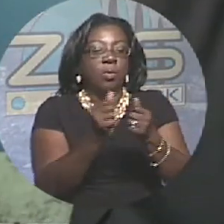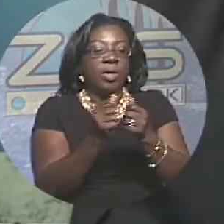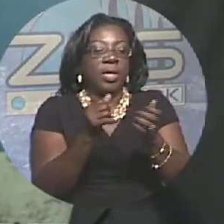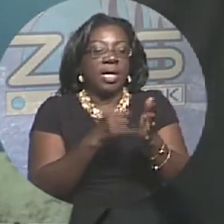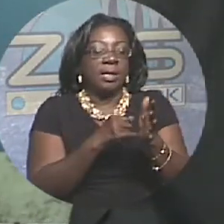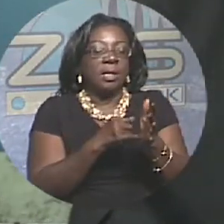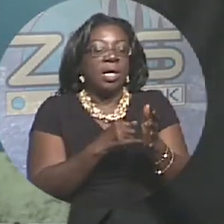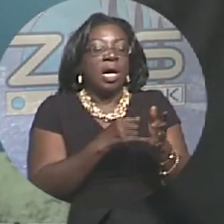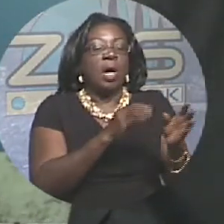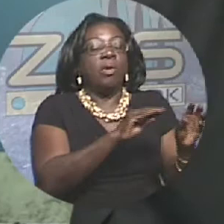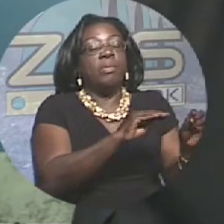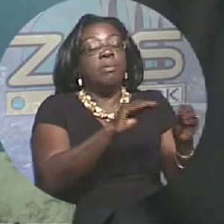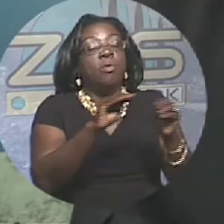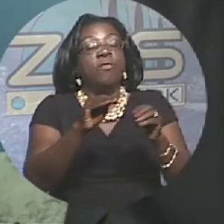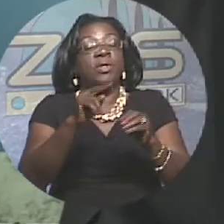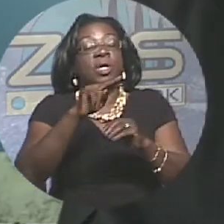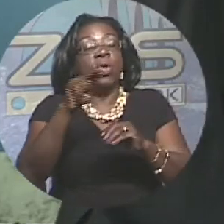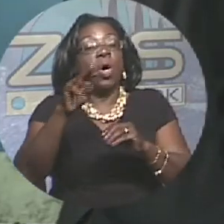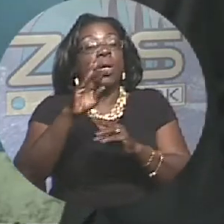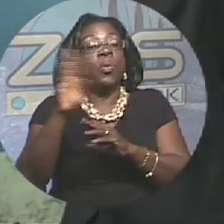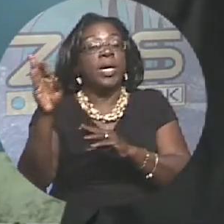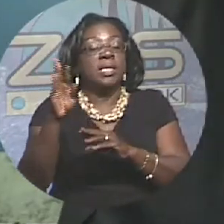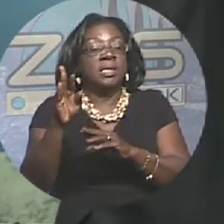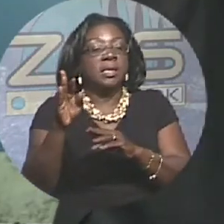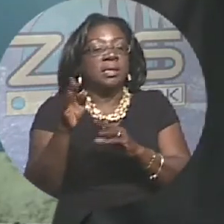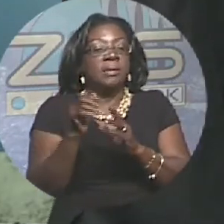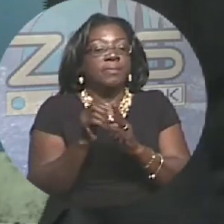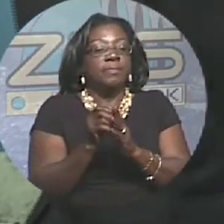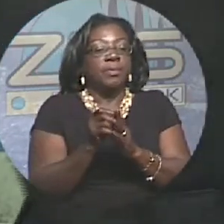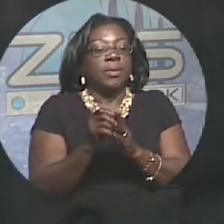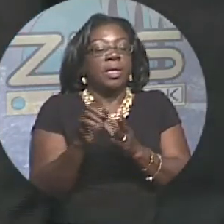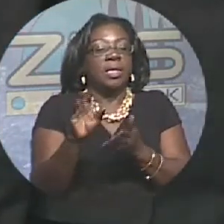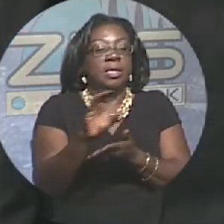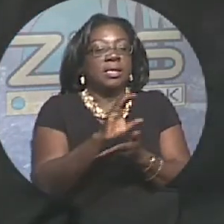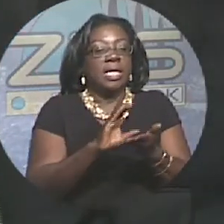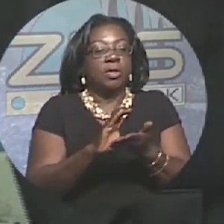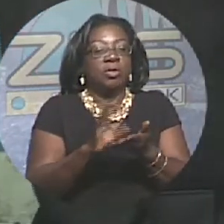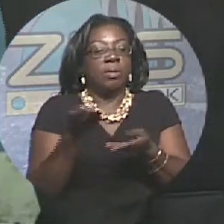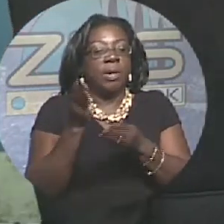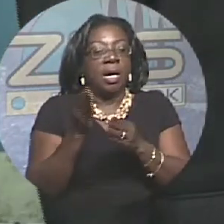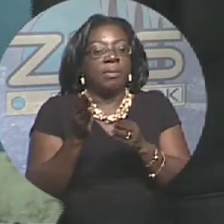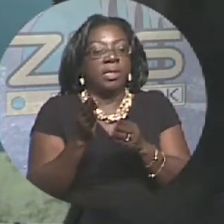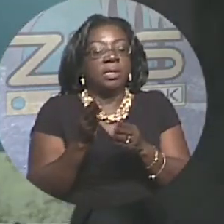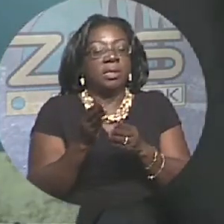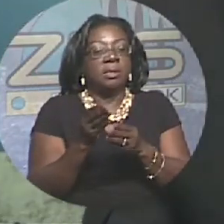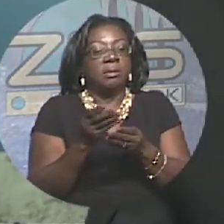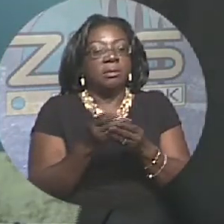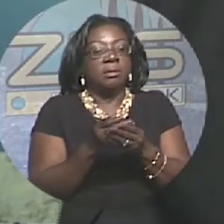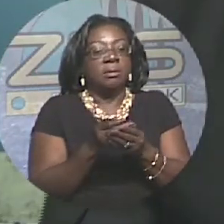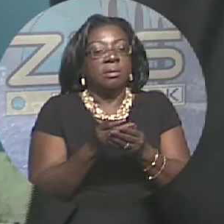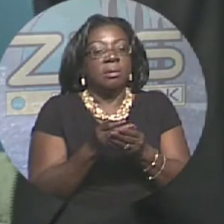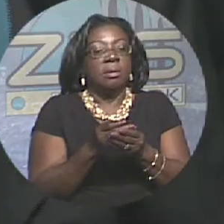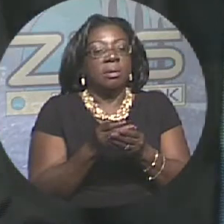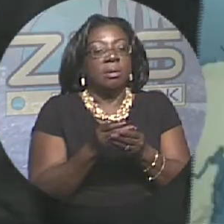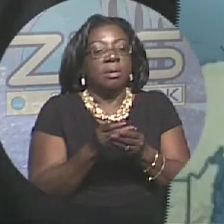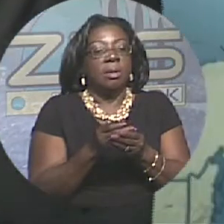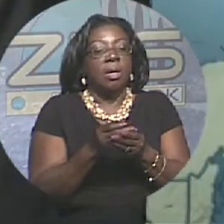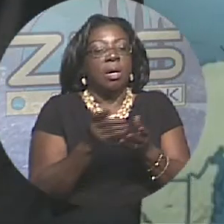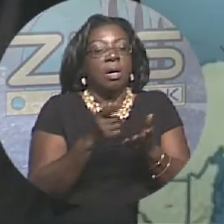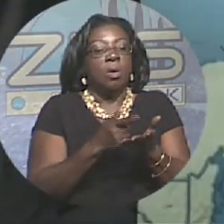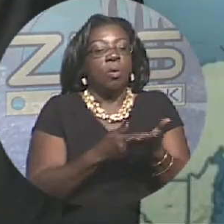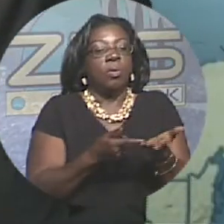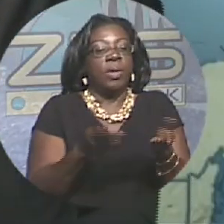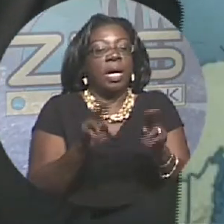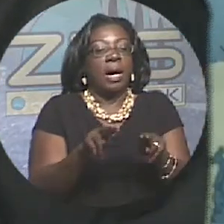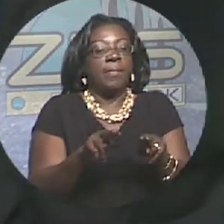will be moving towards the north and west and affecting the southeast and central Bahamas, some possibly affecting the northwest Bahamas. What's going to happen